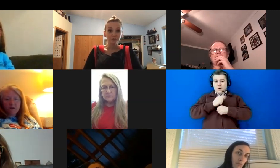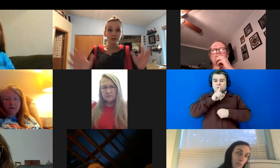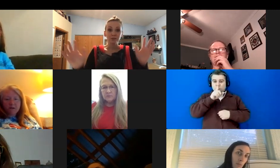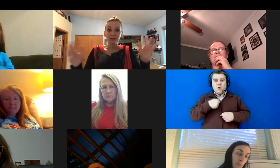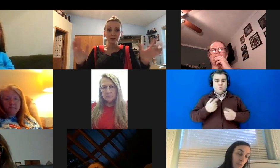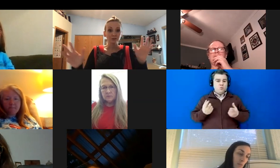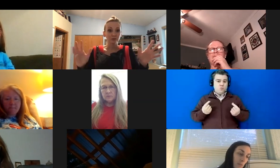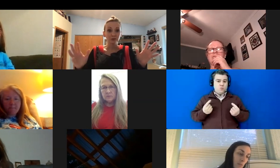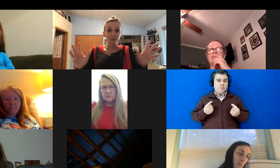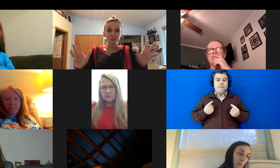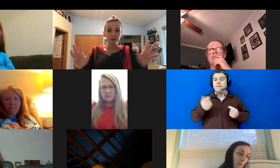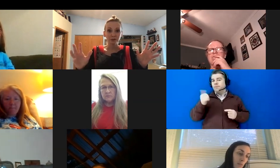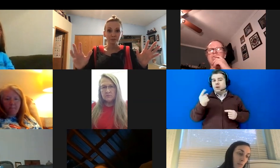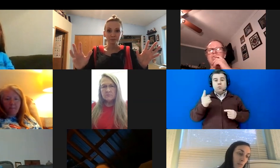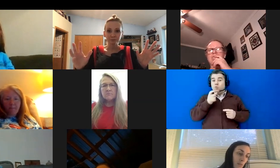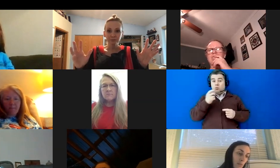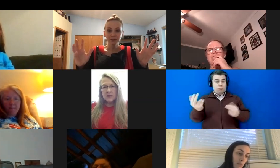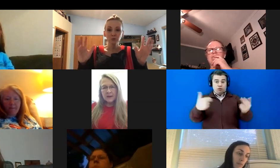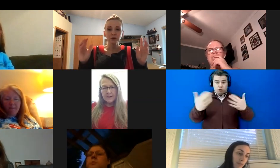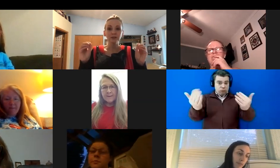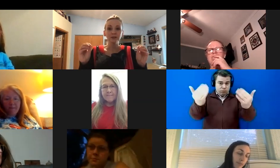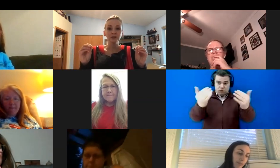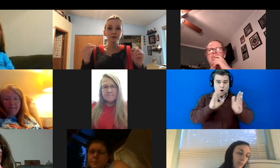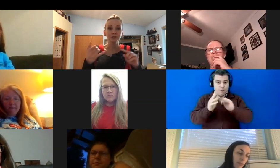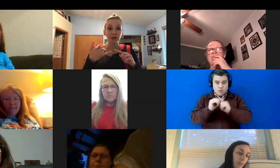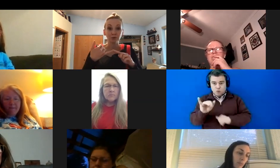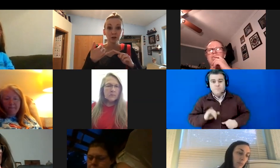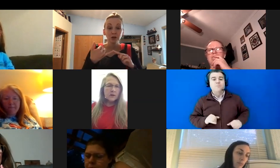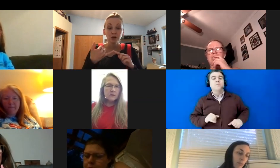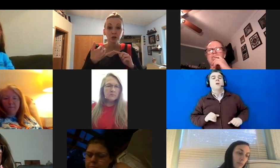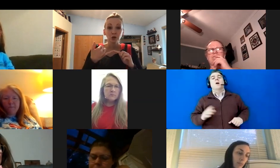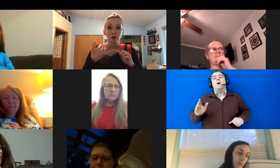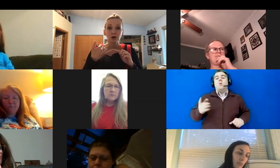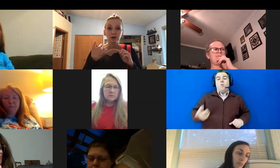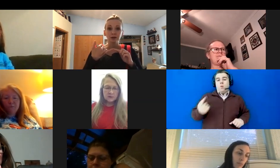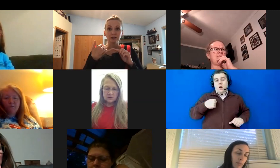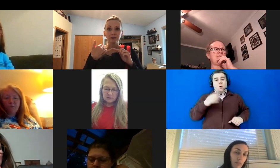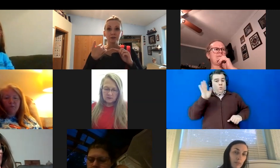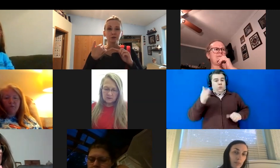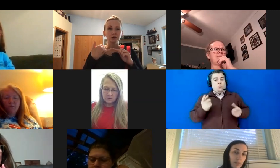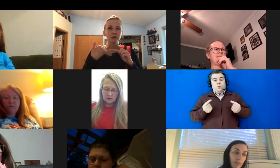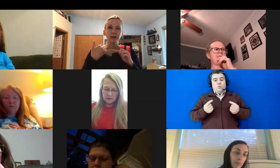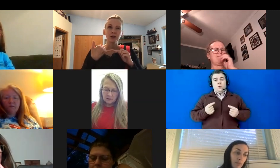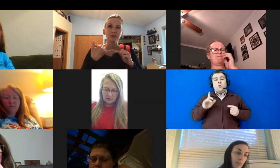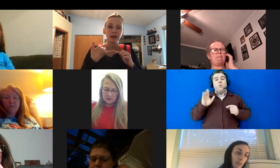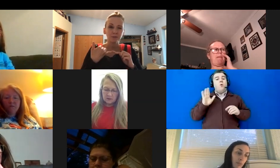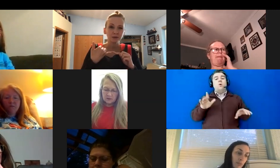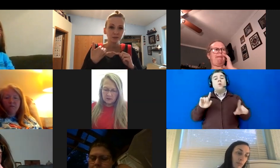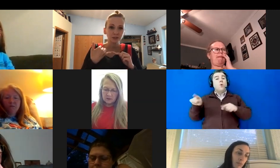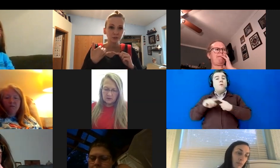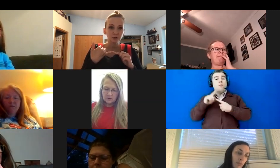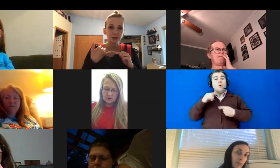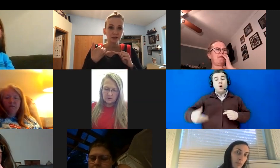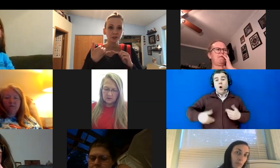do, anybody else, feel free to jump in here. One thing that I do is I will go on either Gut Health and